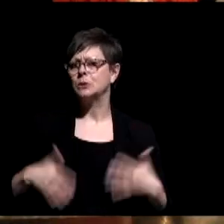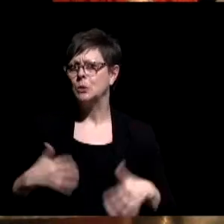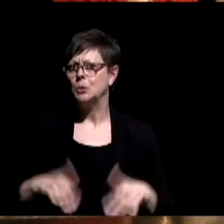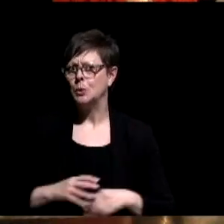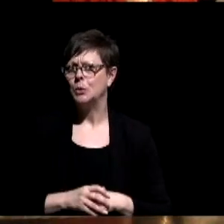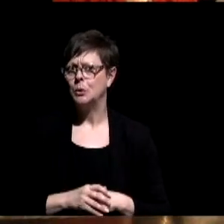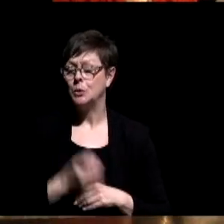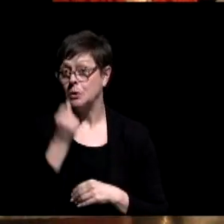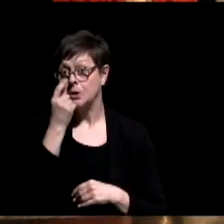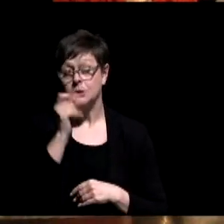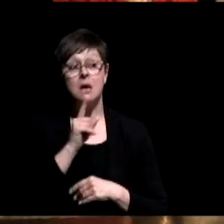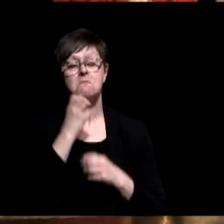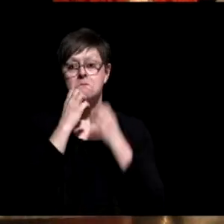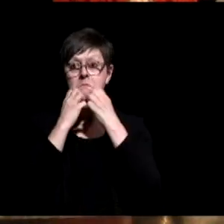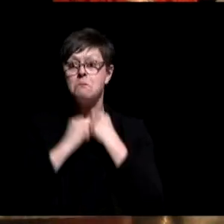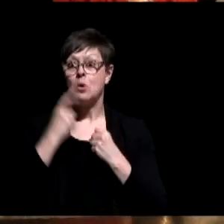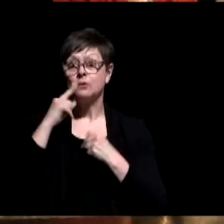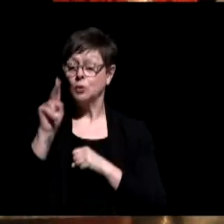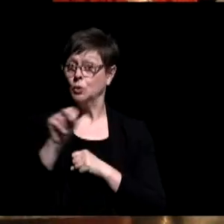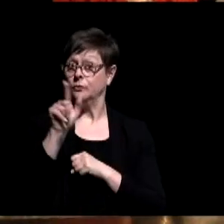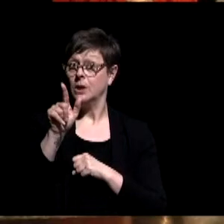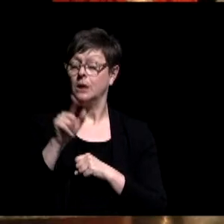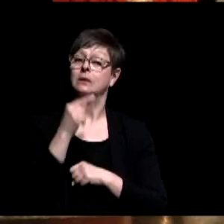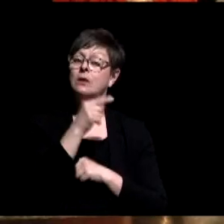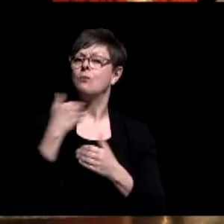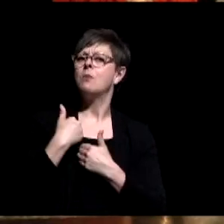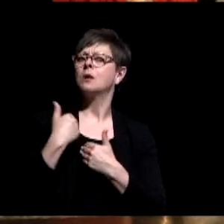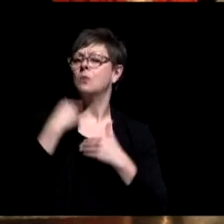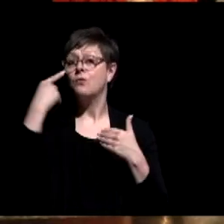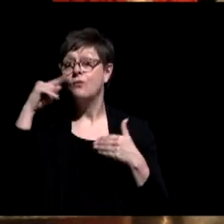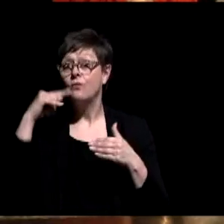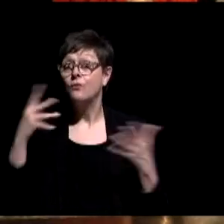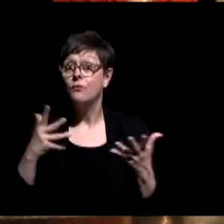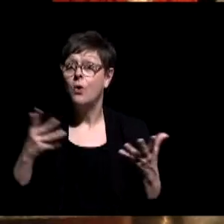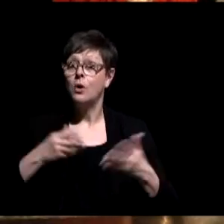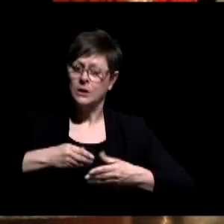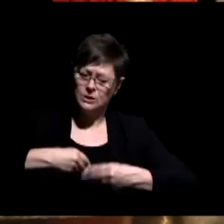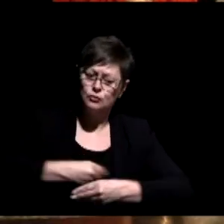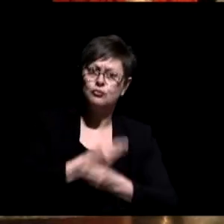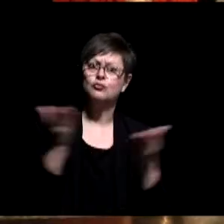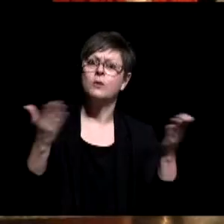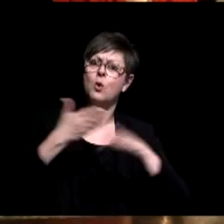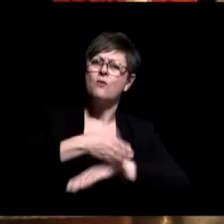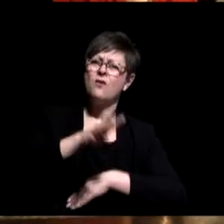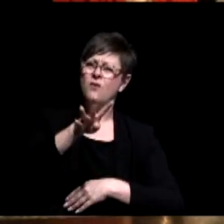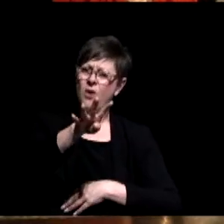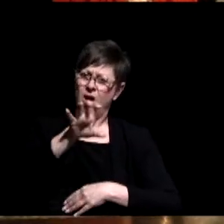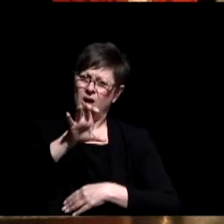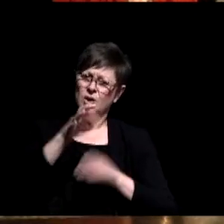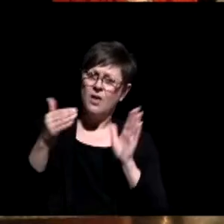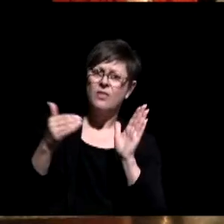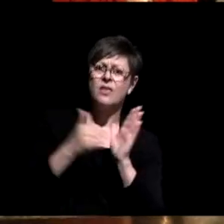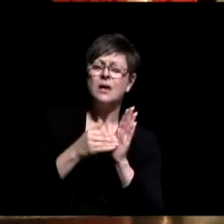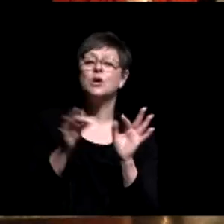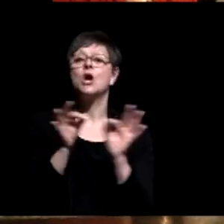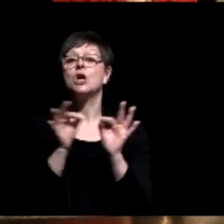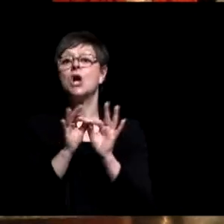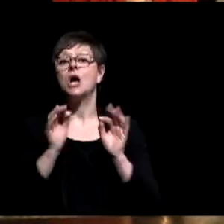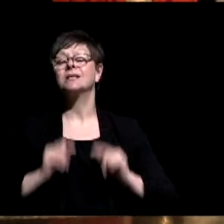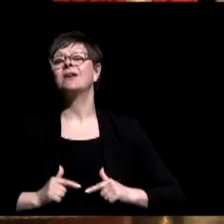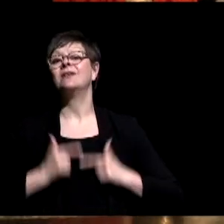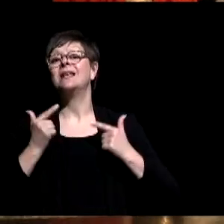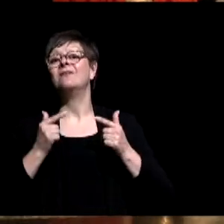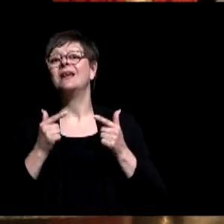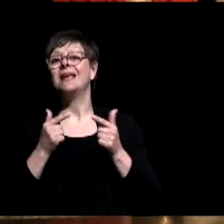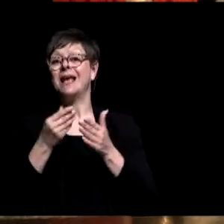importance to residents. They were responsible for distributing over 400,000 cost of living allowance checks